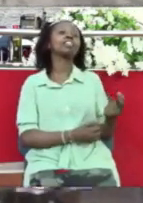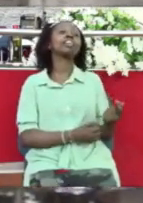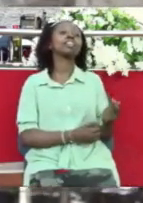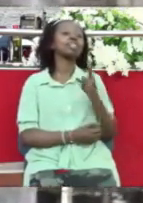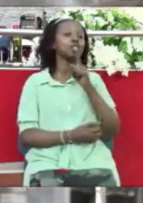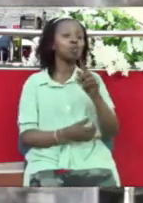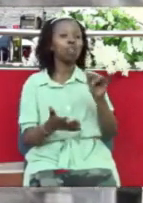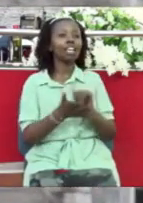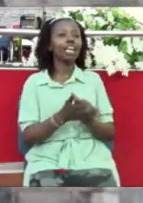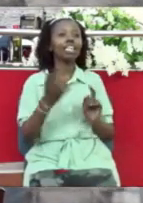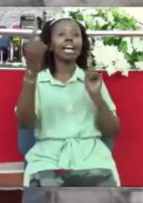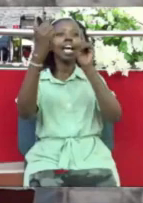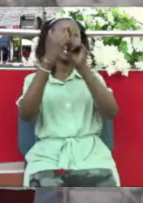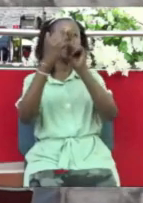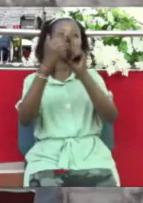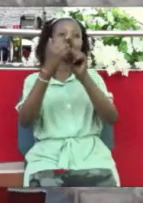Let one of you love money.